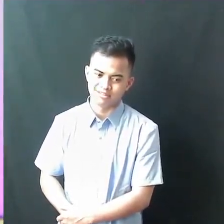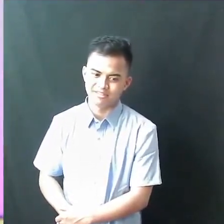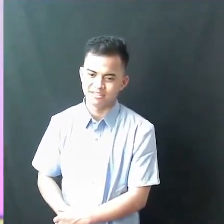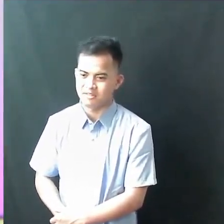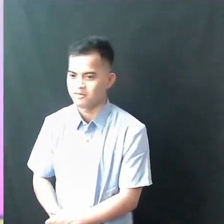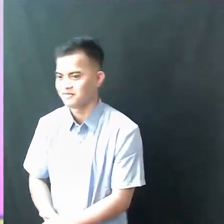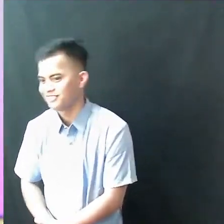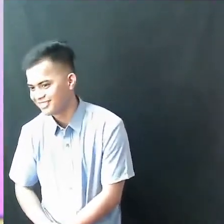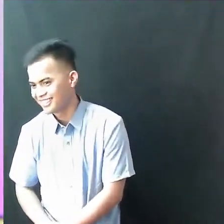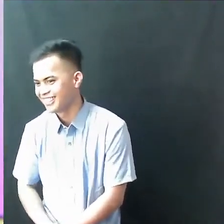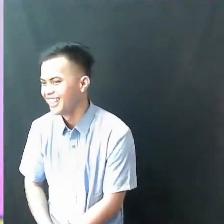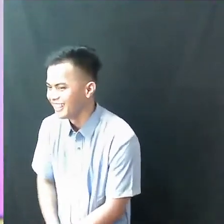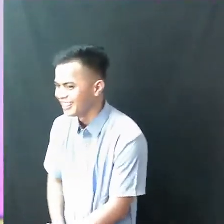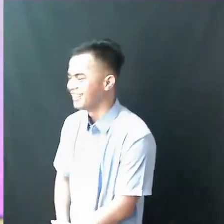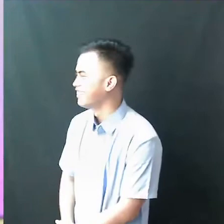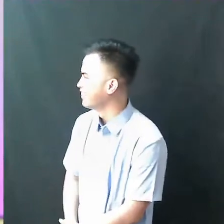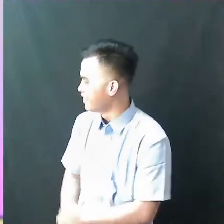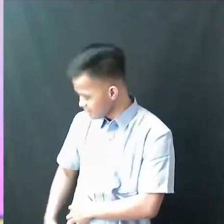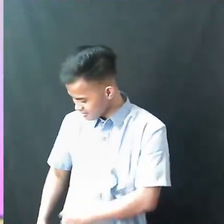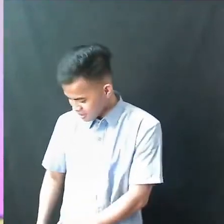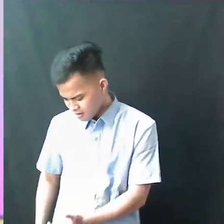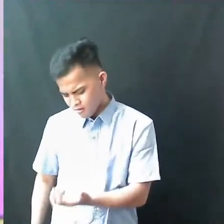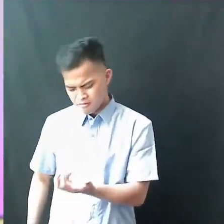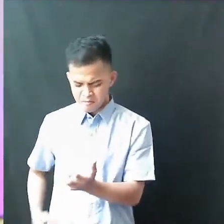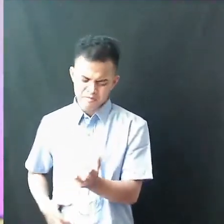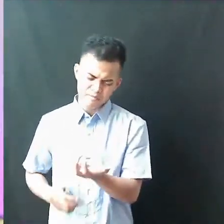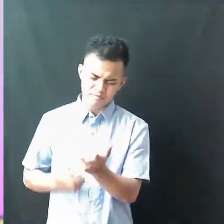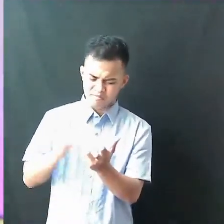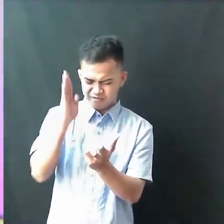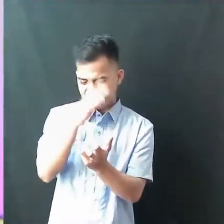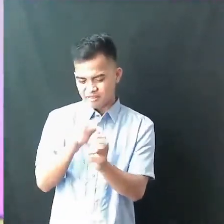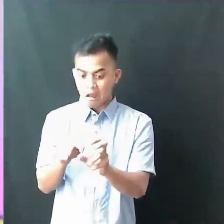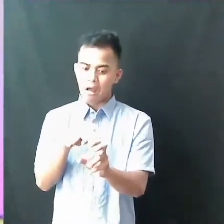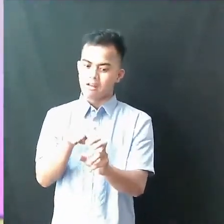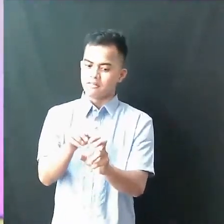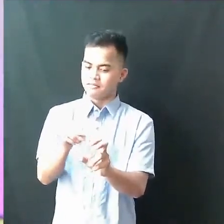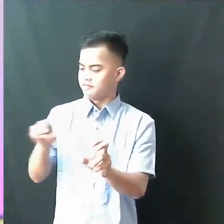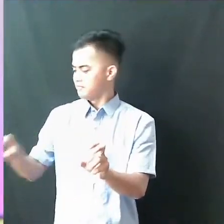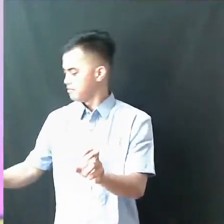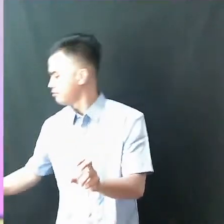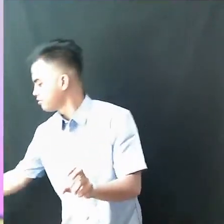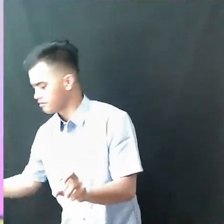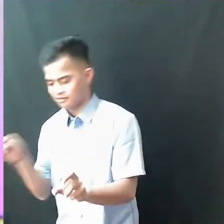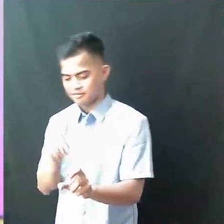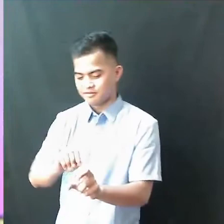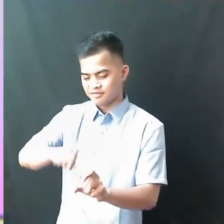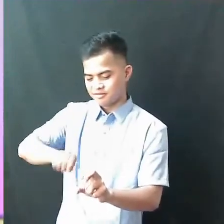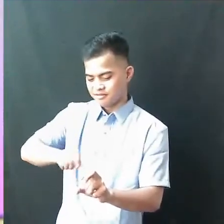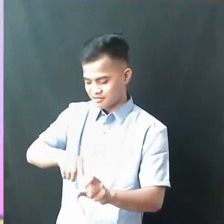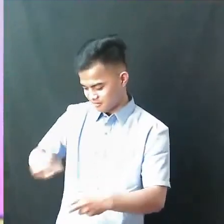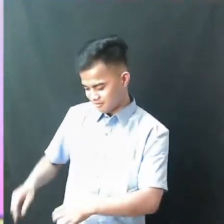Okay lang. Let's pray for Ma'am Naomi nga. She'll just feel better. And then also, let me see. Ma'am Jane Manning? Di ba? Imong